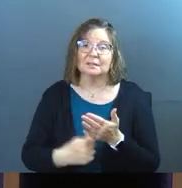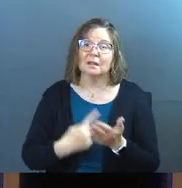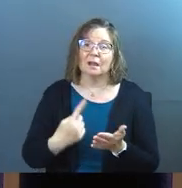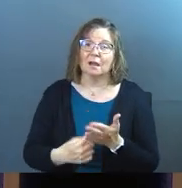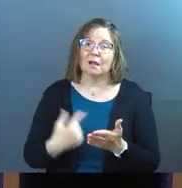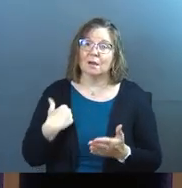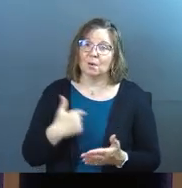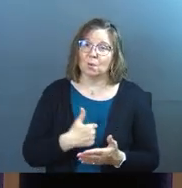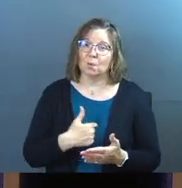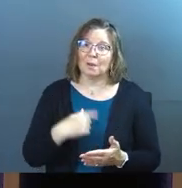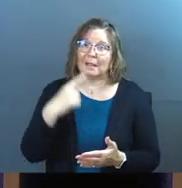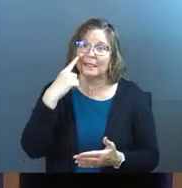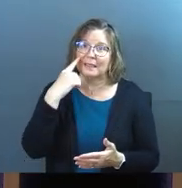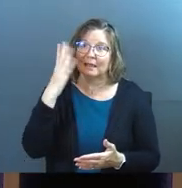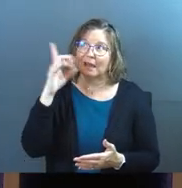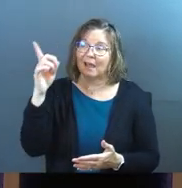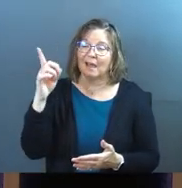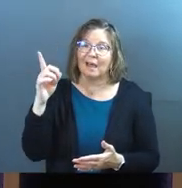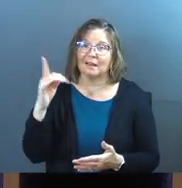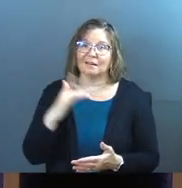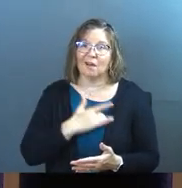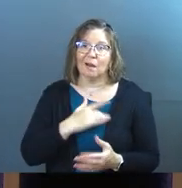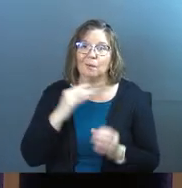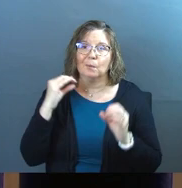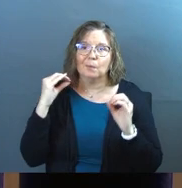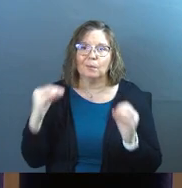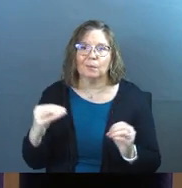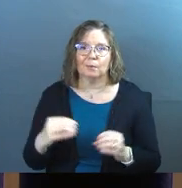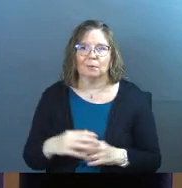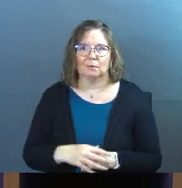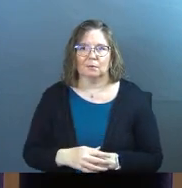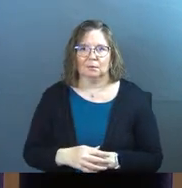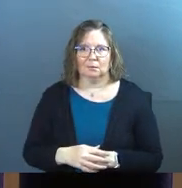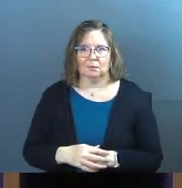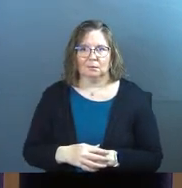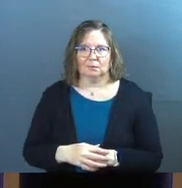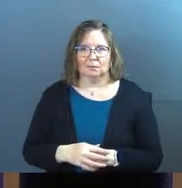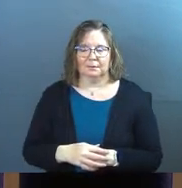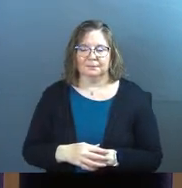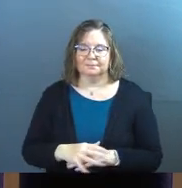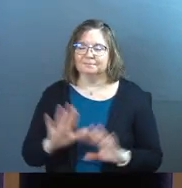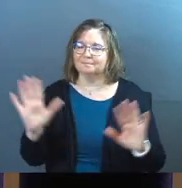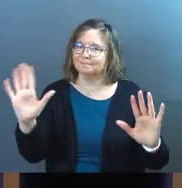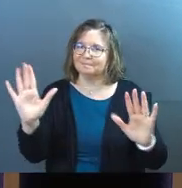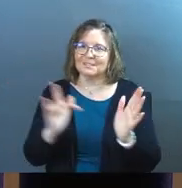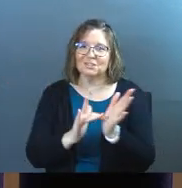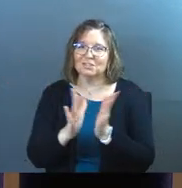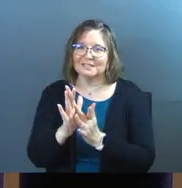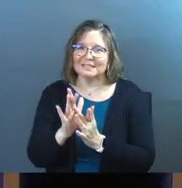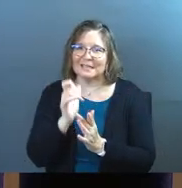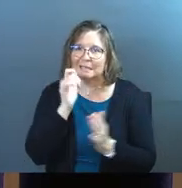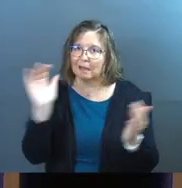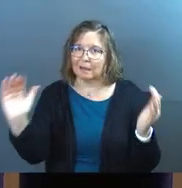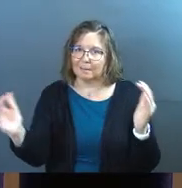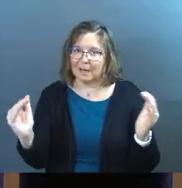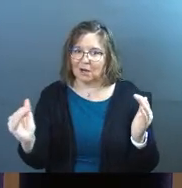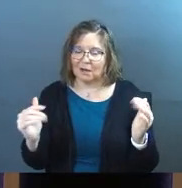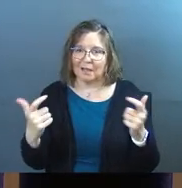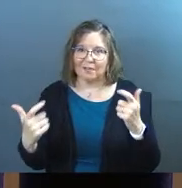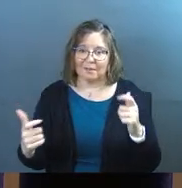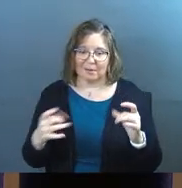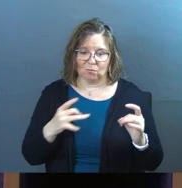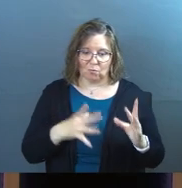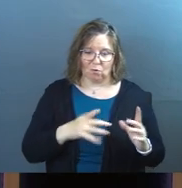Sometimes we treat God like he's a heartless father. See, Jesus isn't just doing a comparison of the